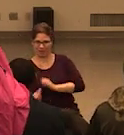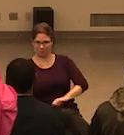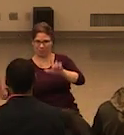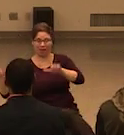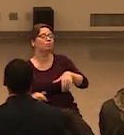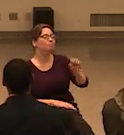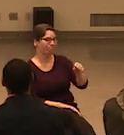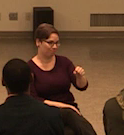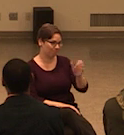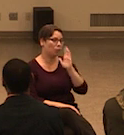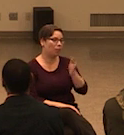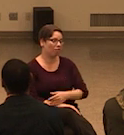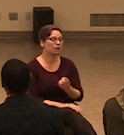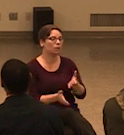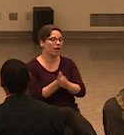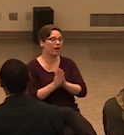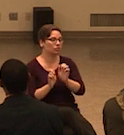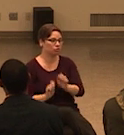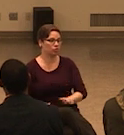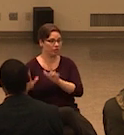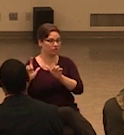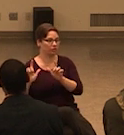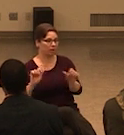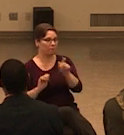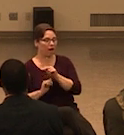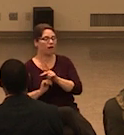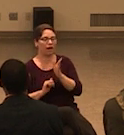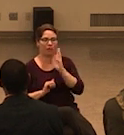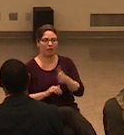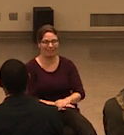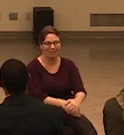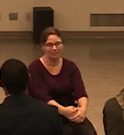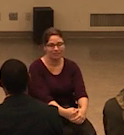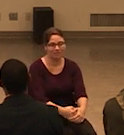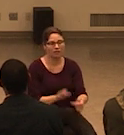Yeah. There's been a request to switch, so I'll switch again.